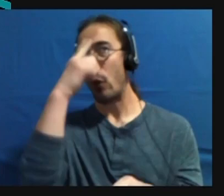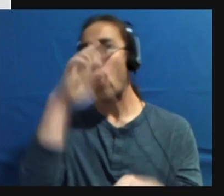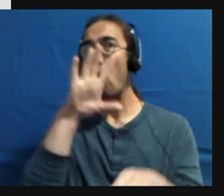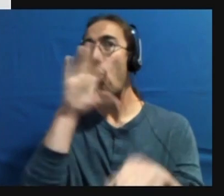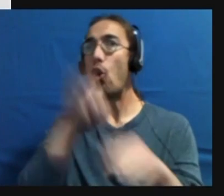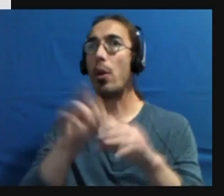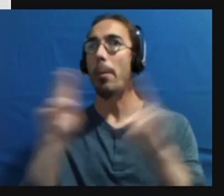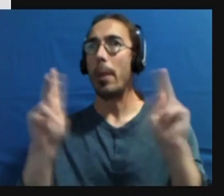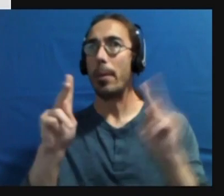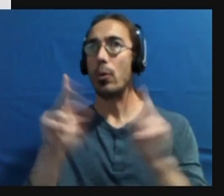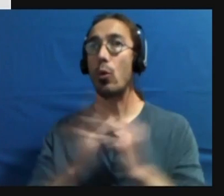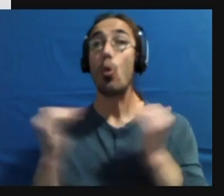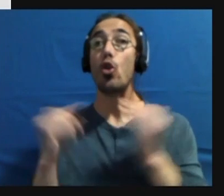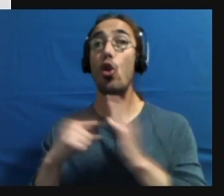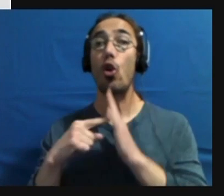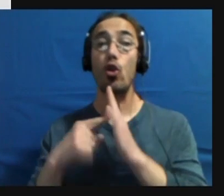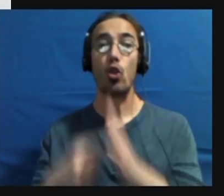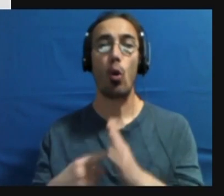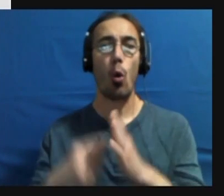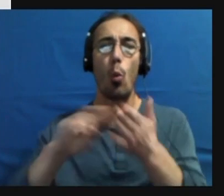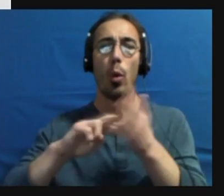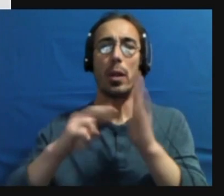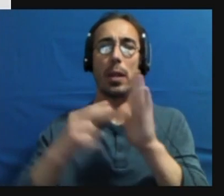So let's begin with what is autism.